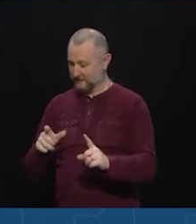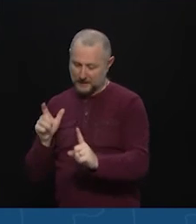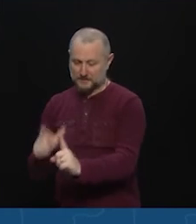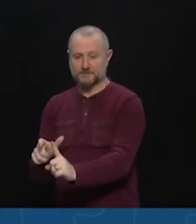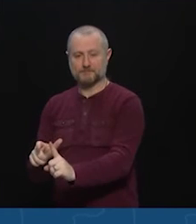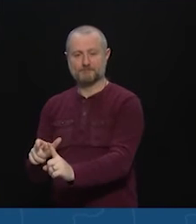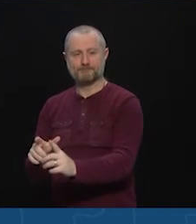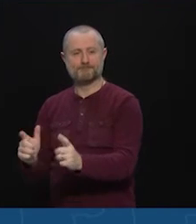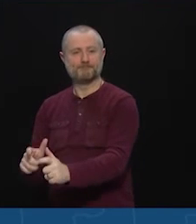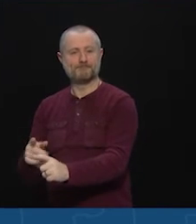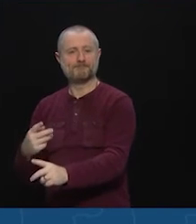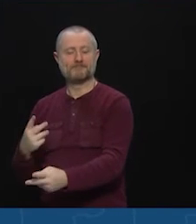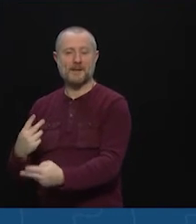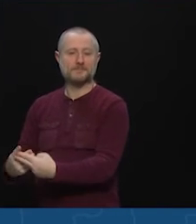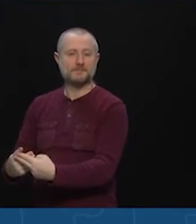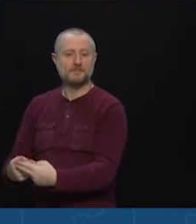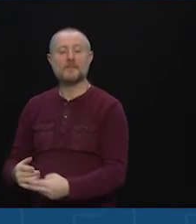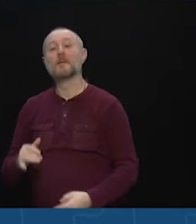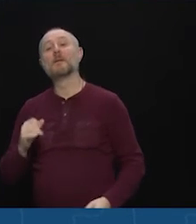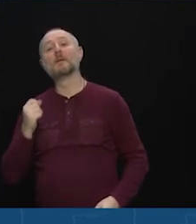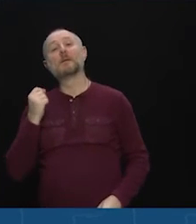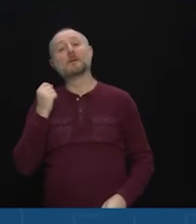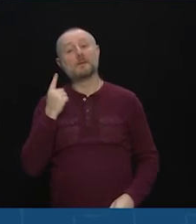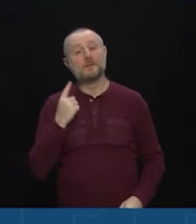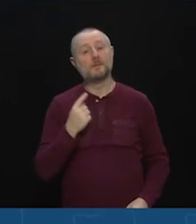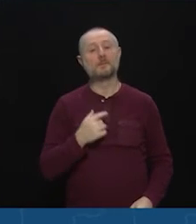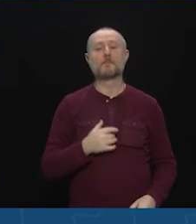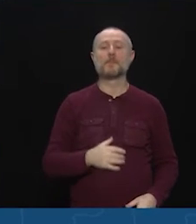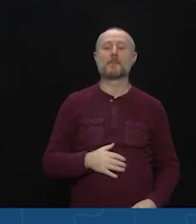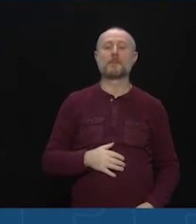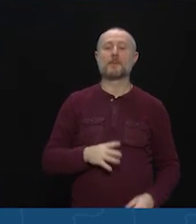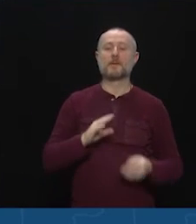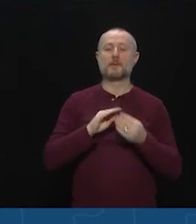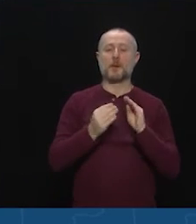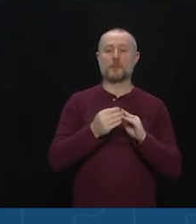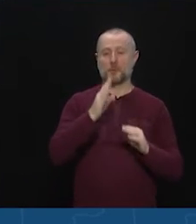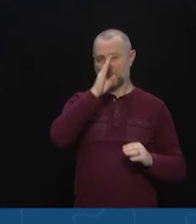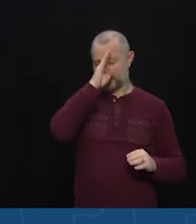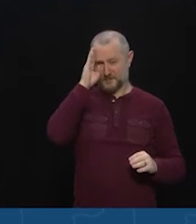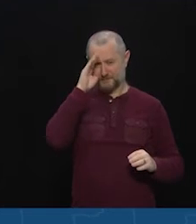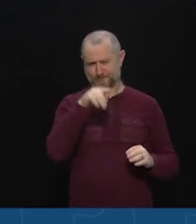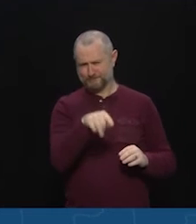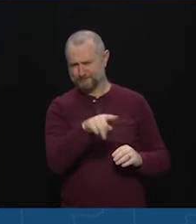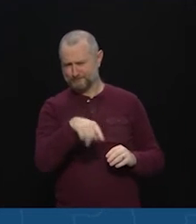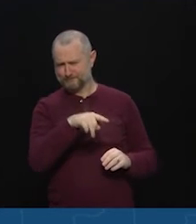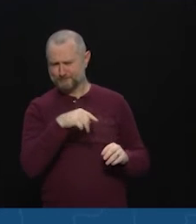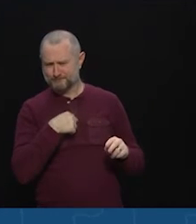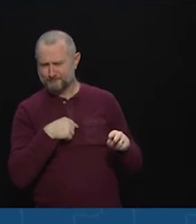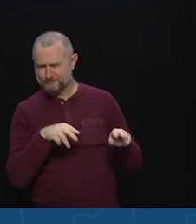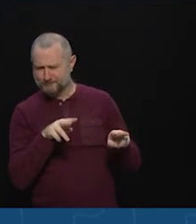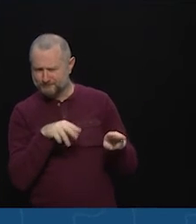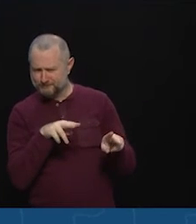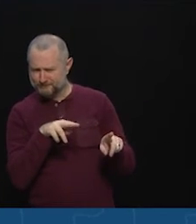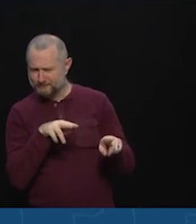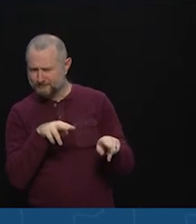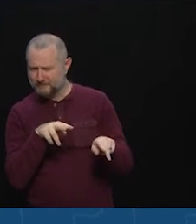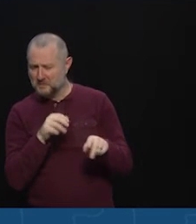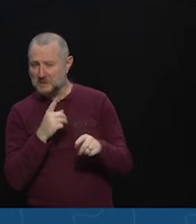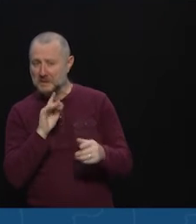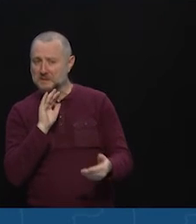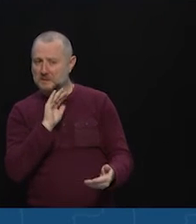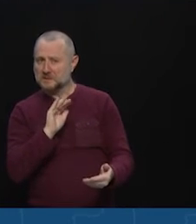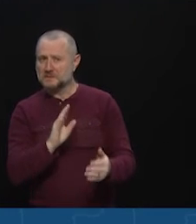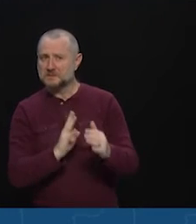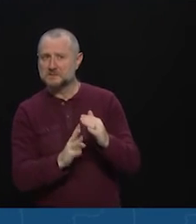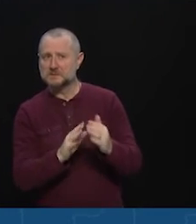But also we monitor hospitalizations. This is a huge barometer of how we're doing. And we're still dropping, thank God, from the peak we were